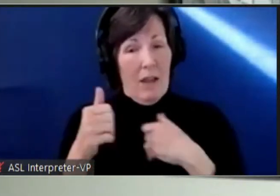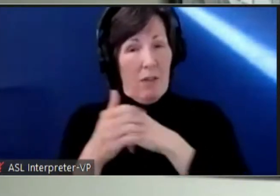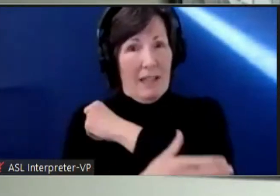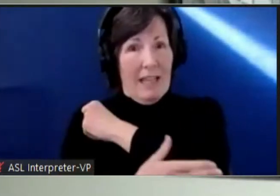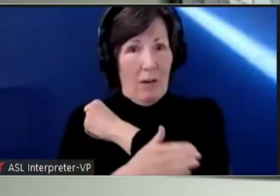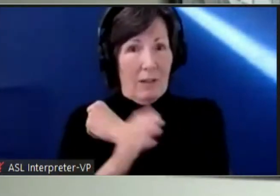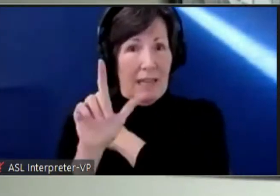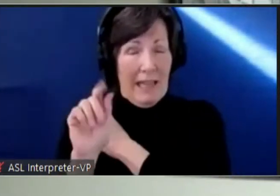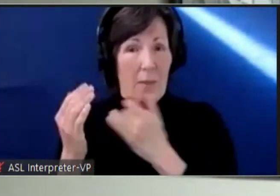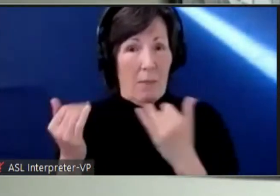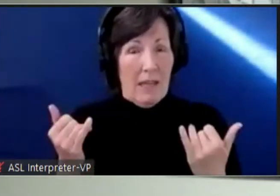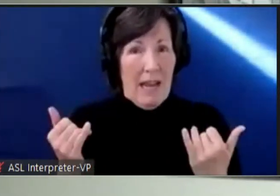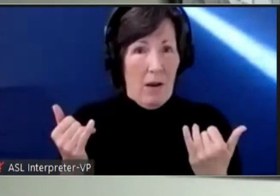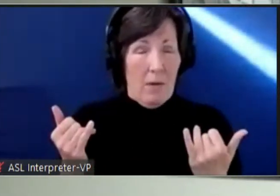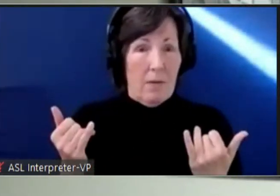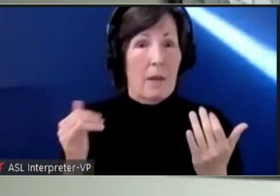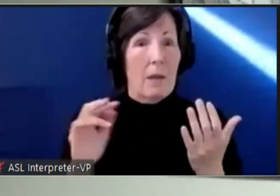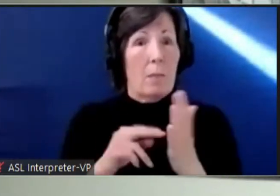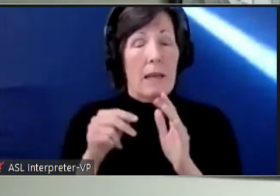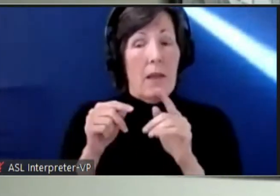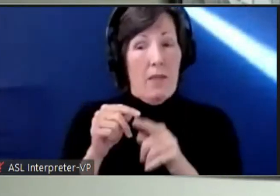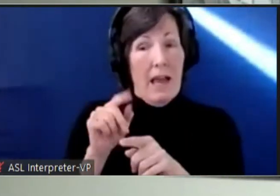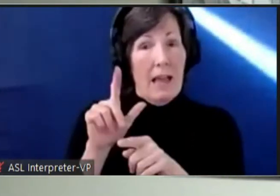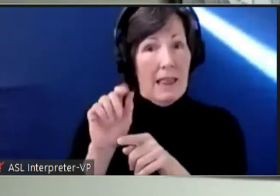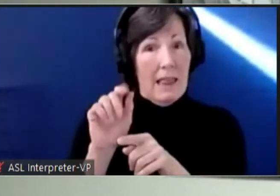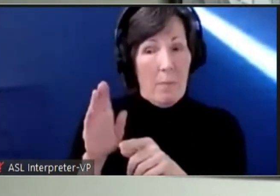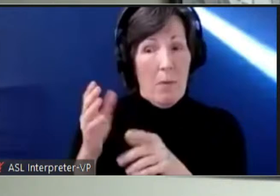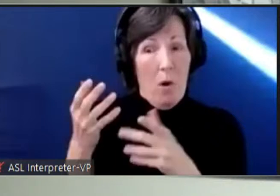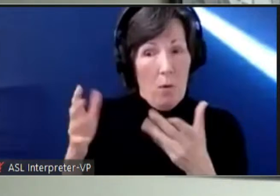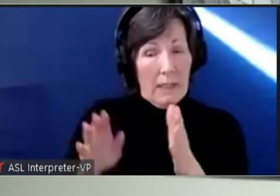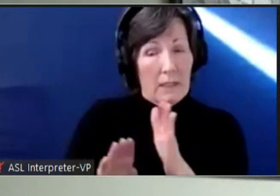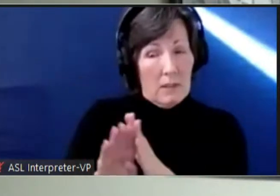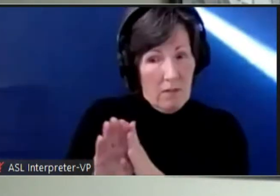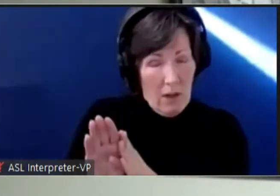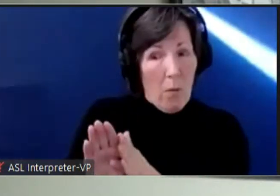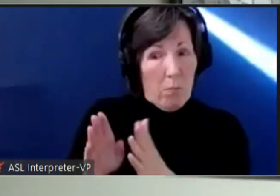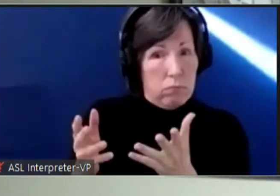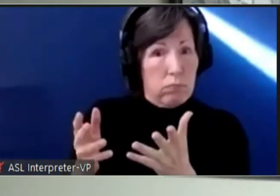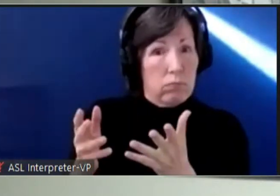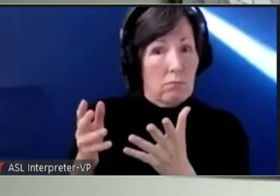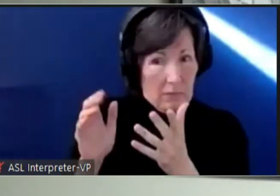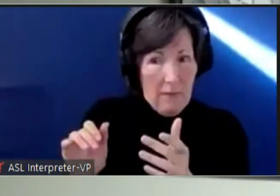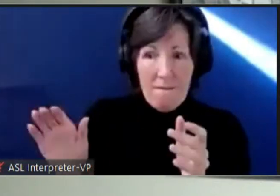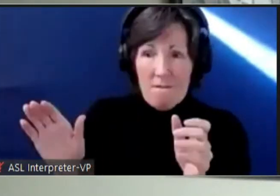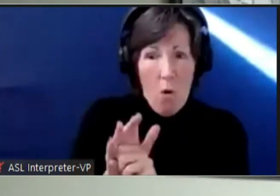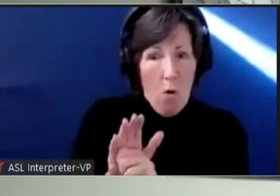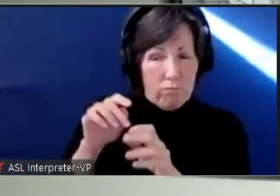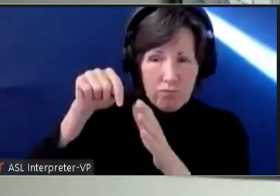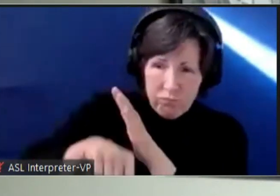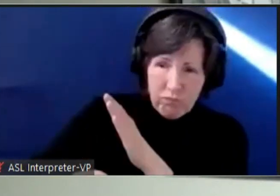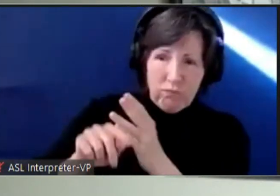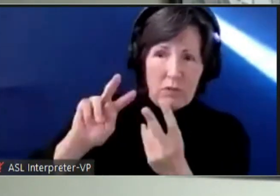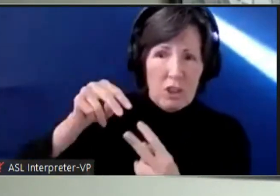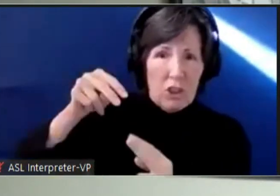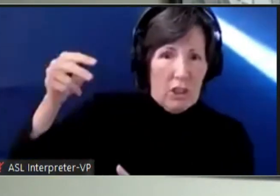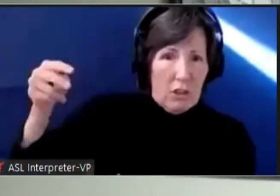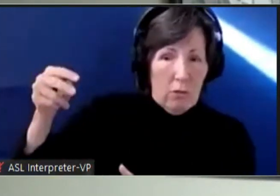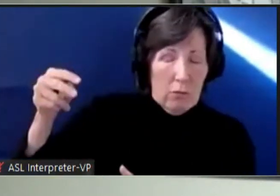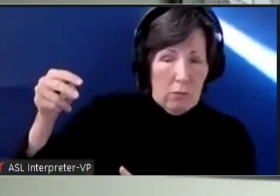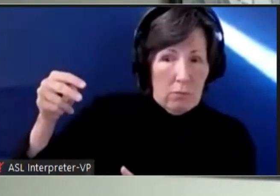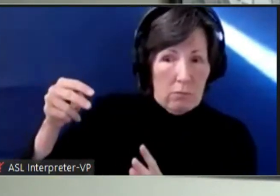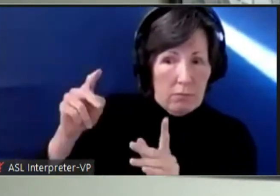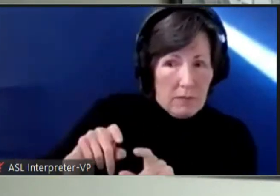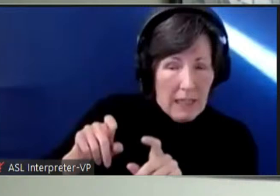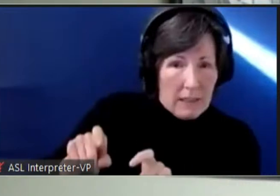that lab is developing the ability to do whole genome sequencing, and we're